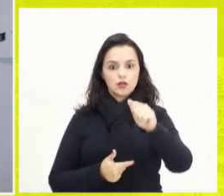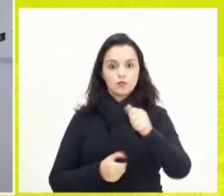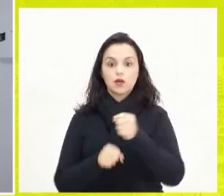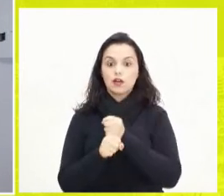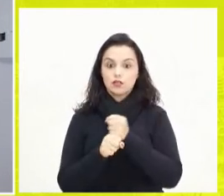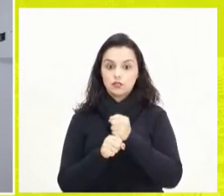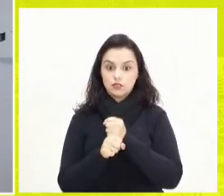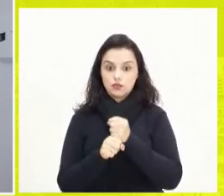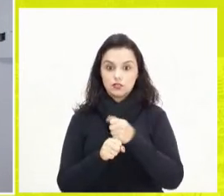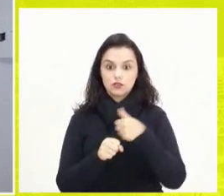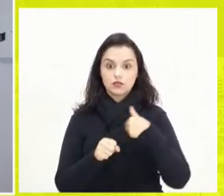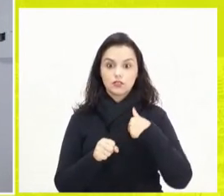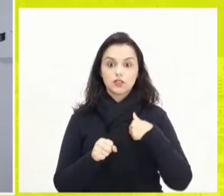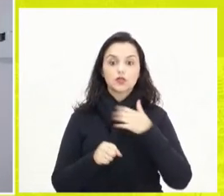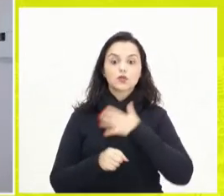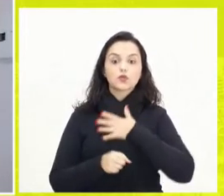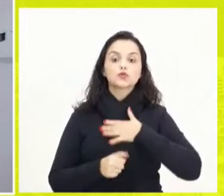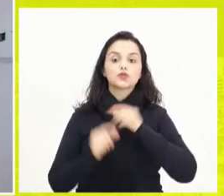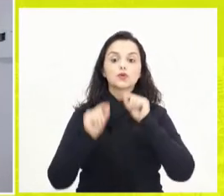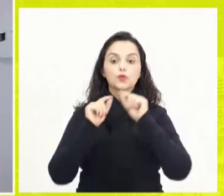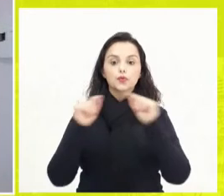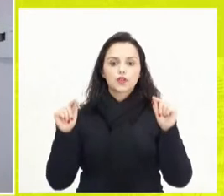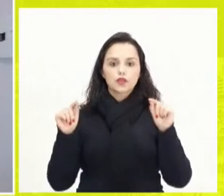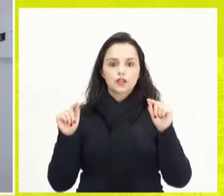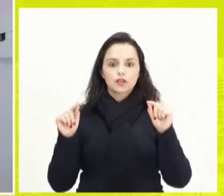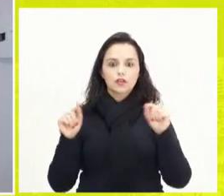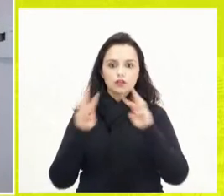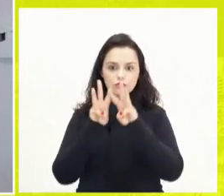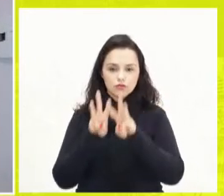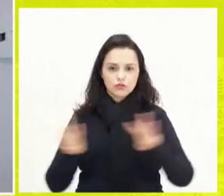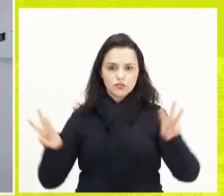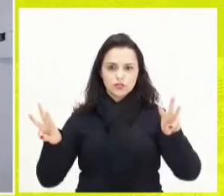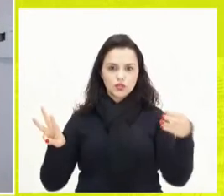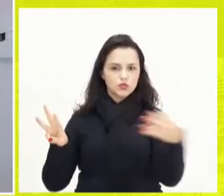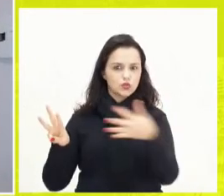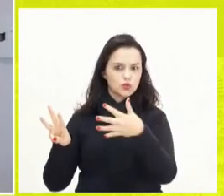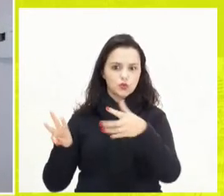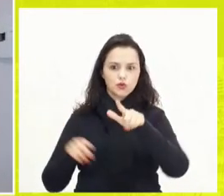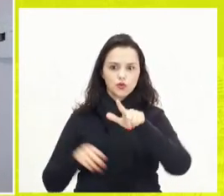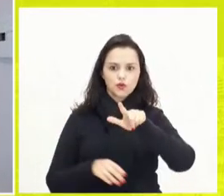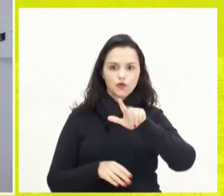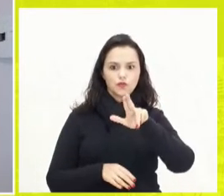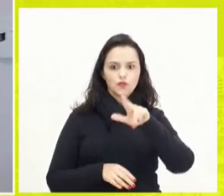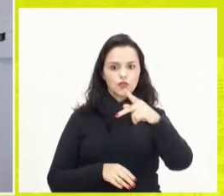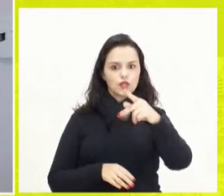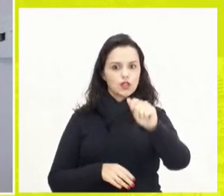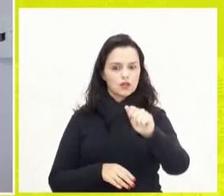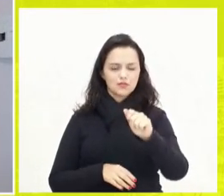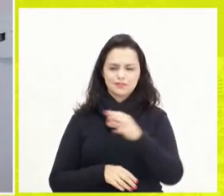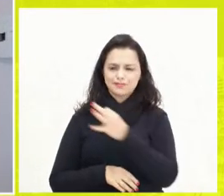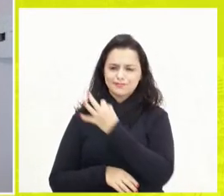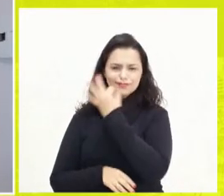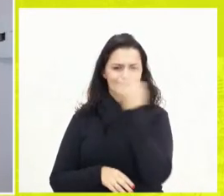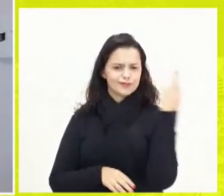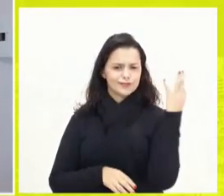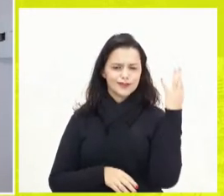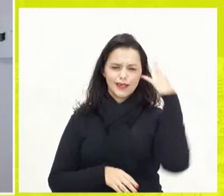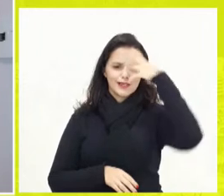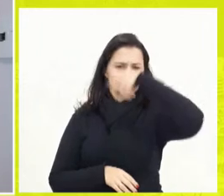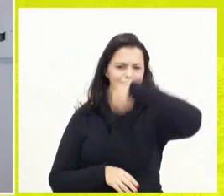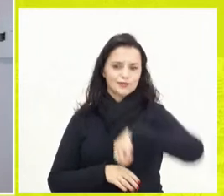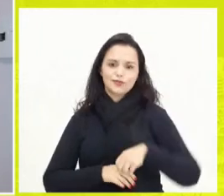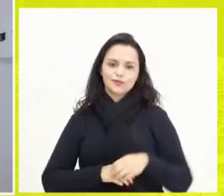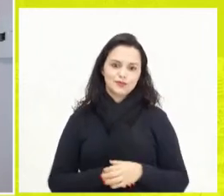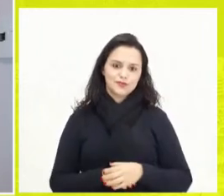actually seeing all the work that lupa is doing and last week i saw the new site